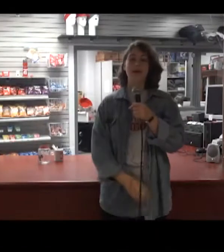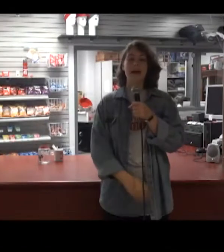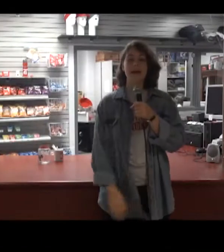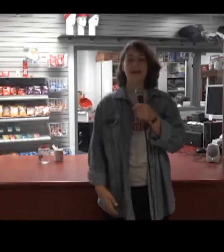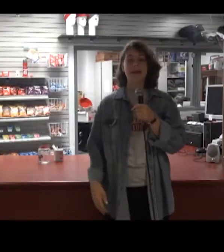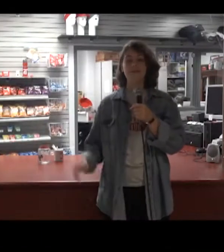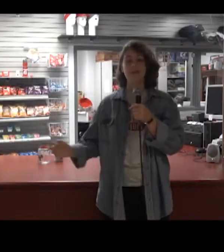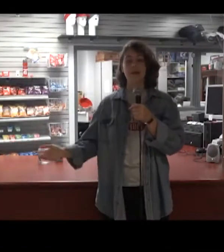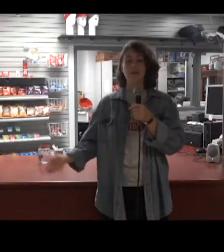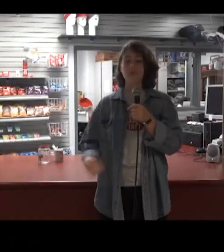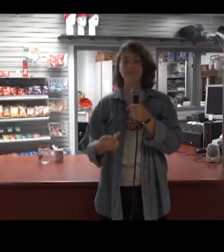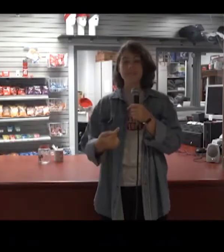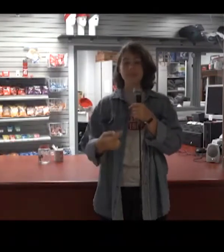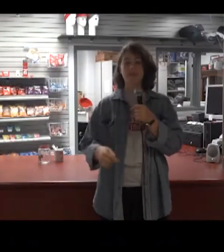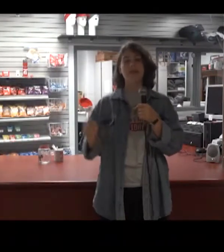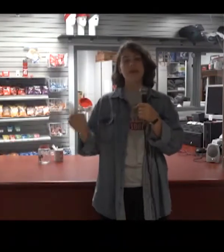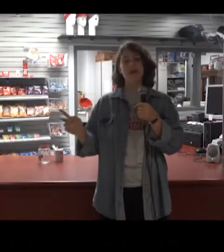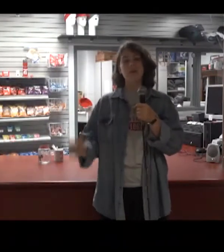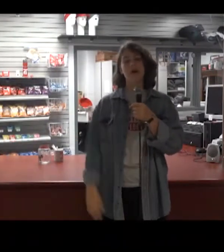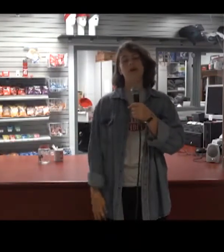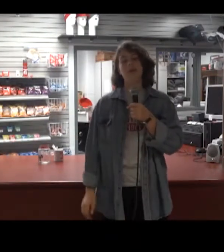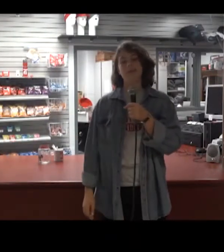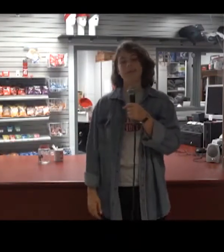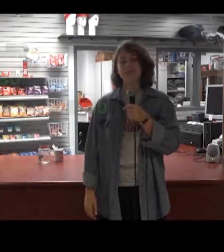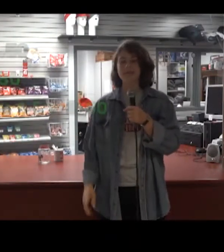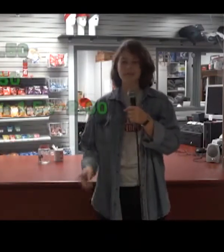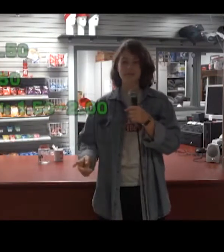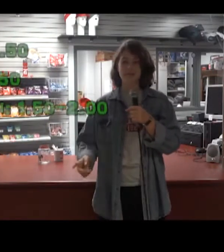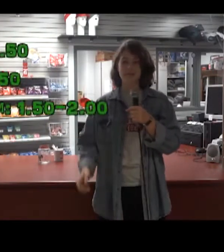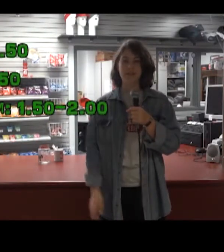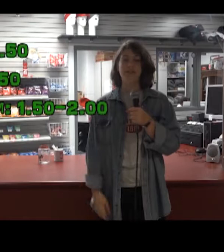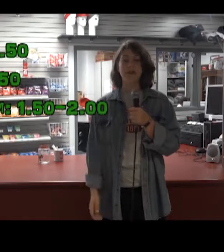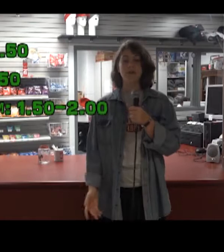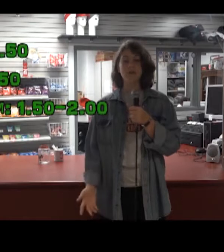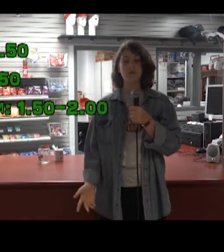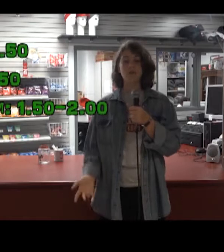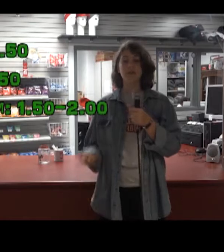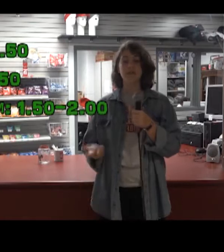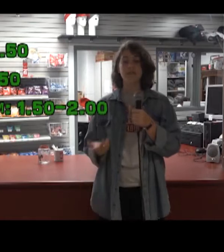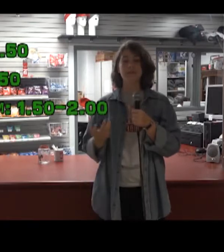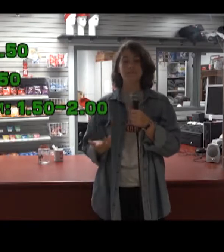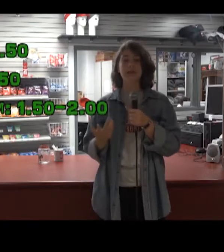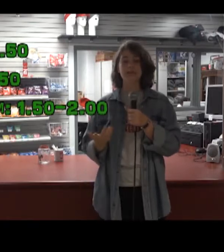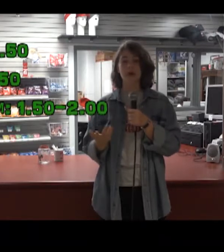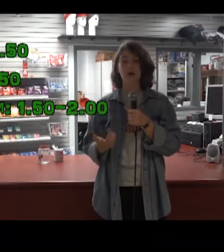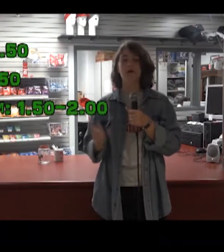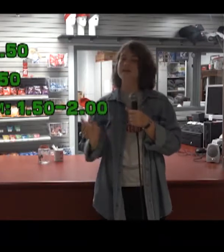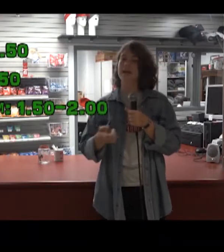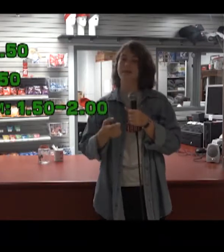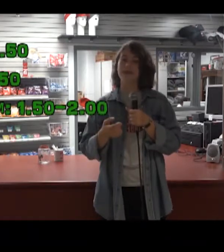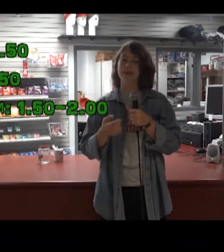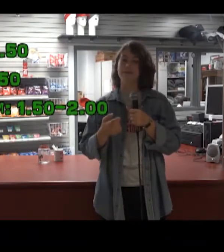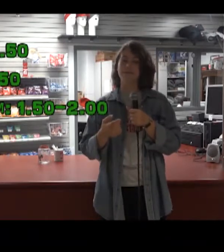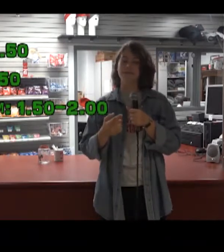where you can buy anything from gum to t-shirts. Here, water costs 50 cents, and so do the chips, making the school store the cheapest spot to buy water and